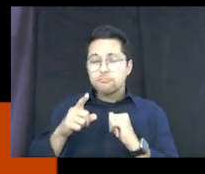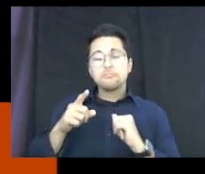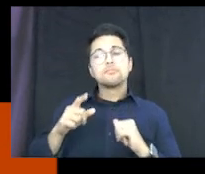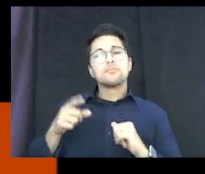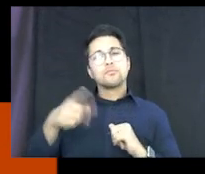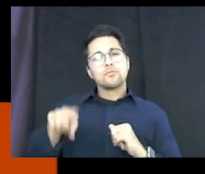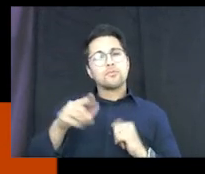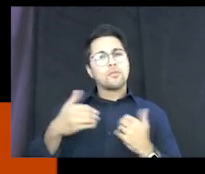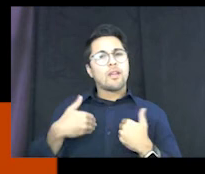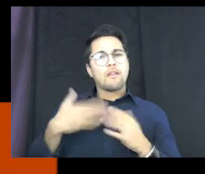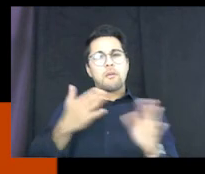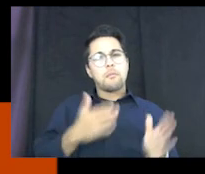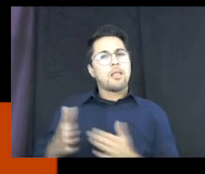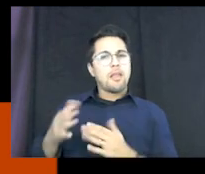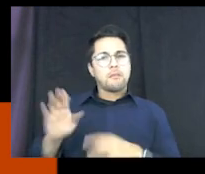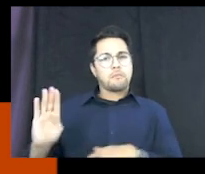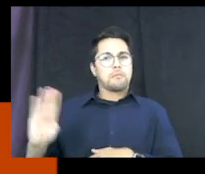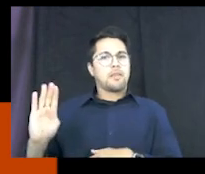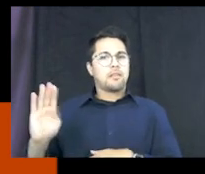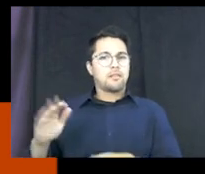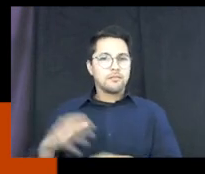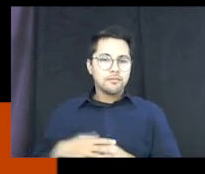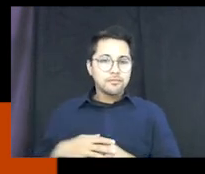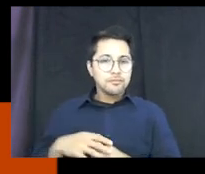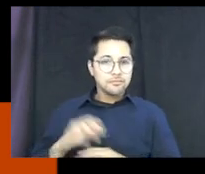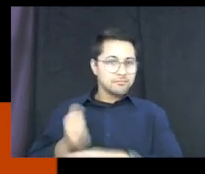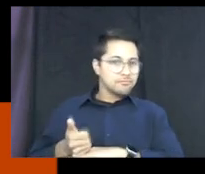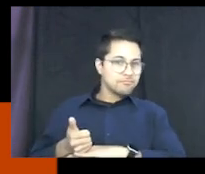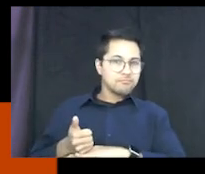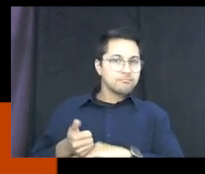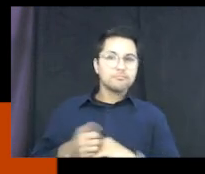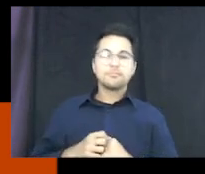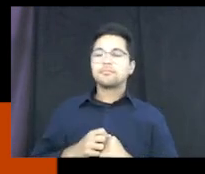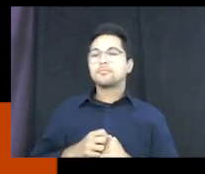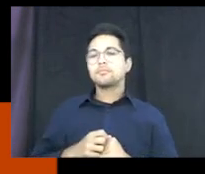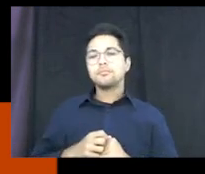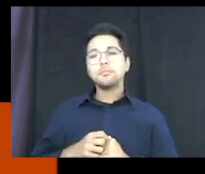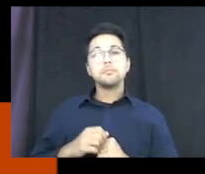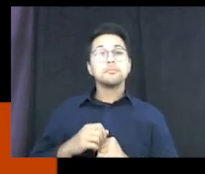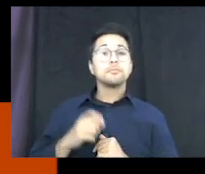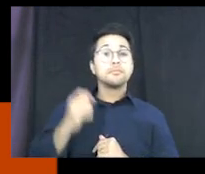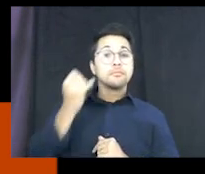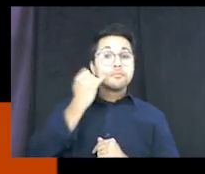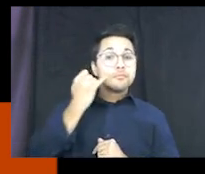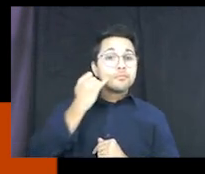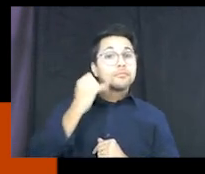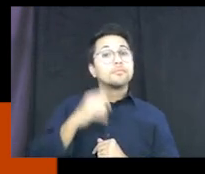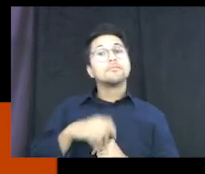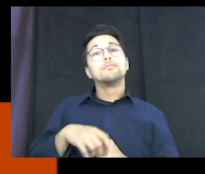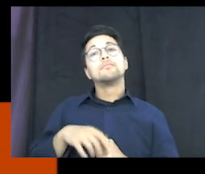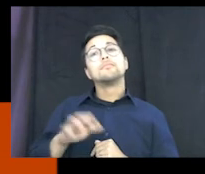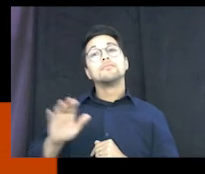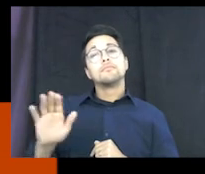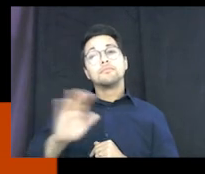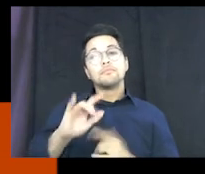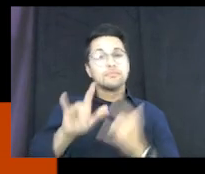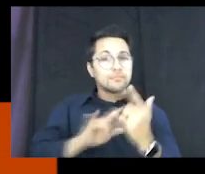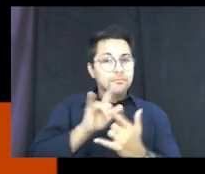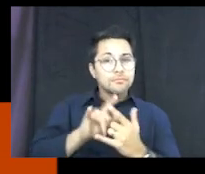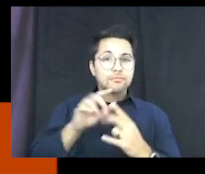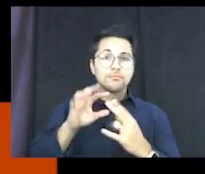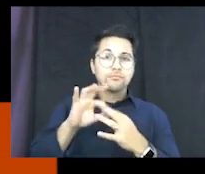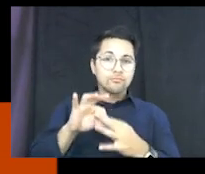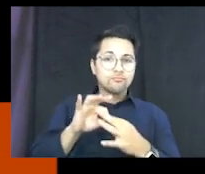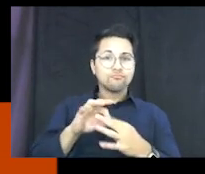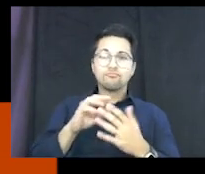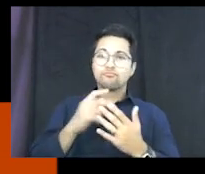a plan B in place in the event your romantic relationship